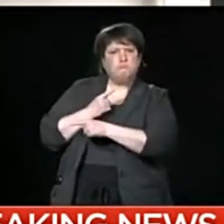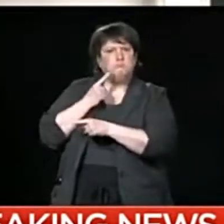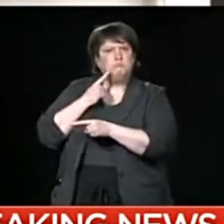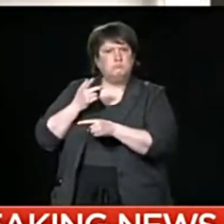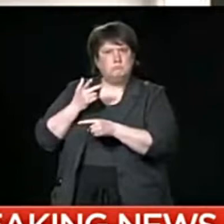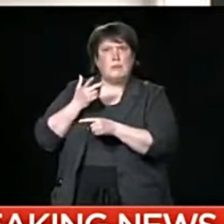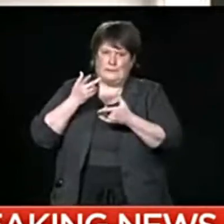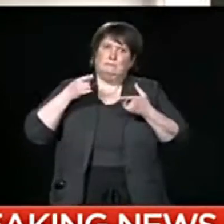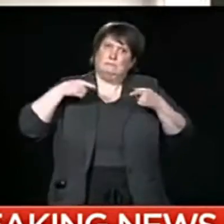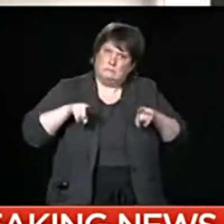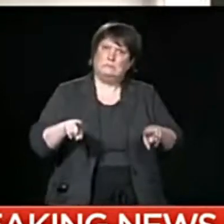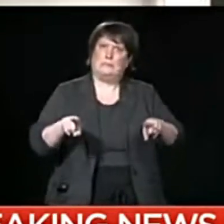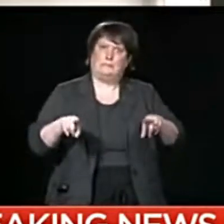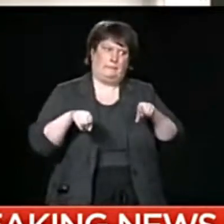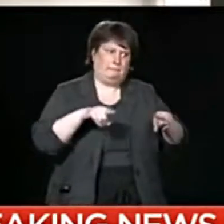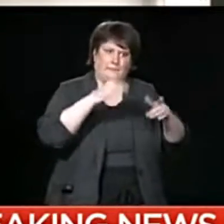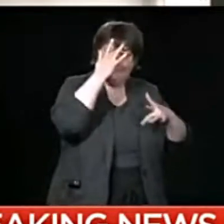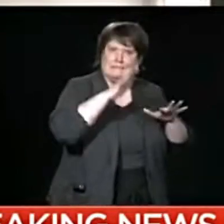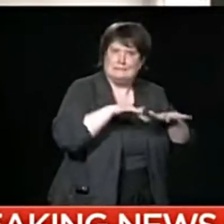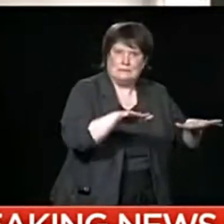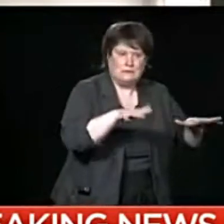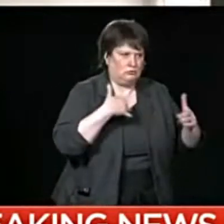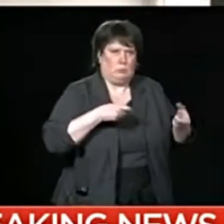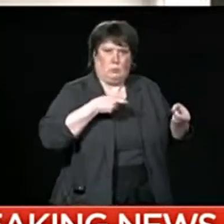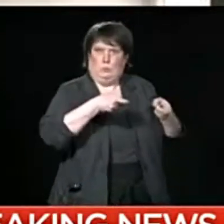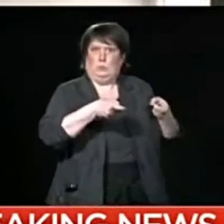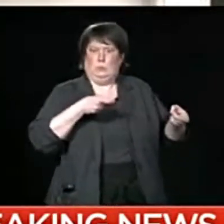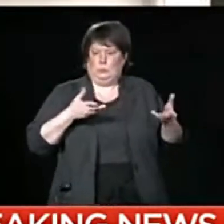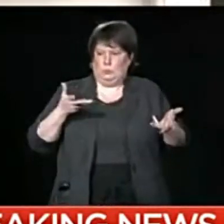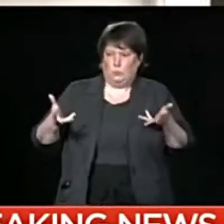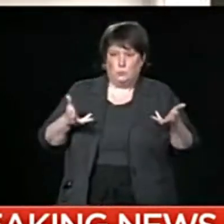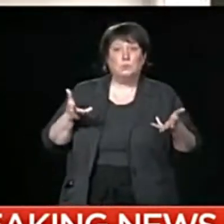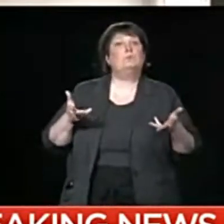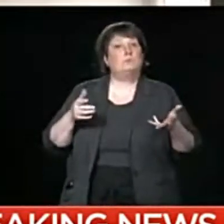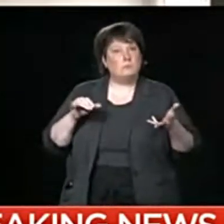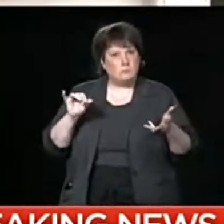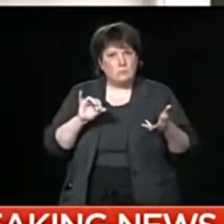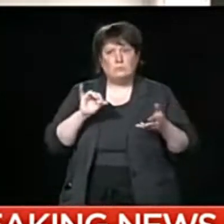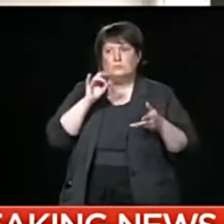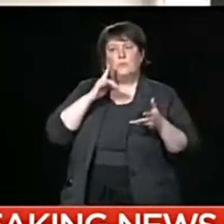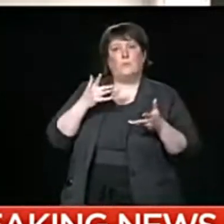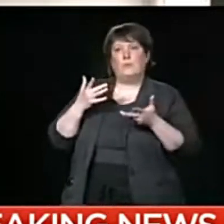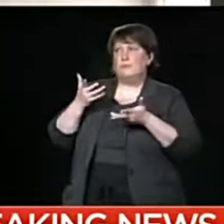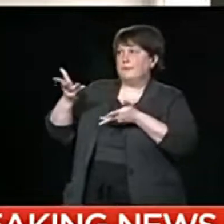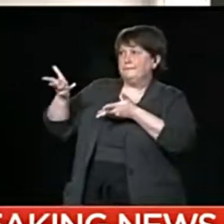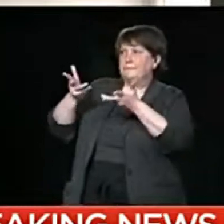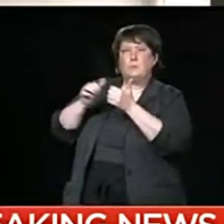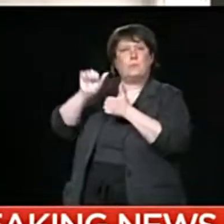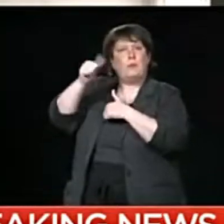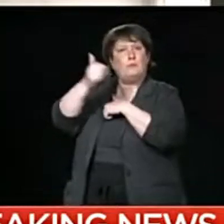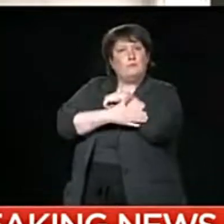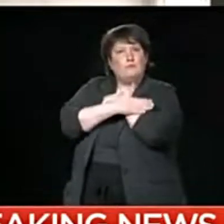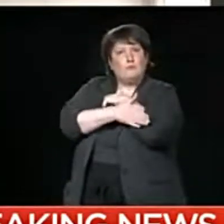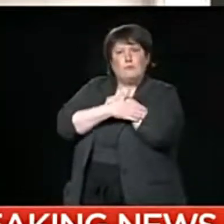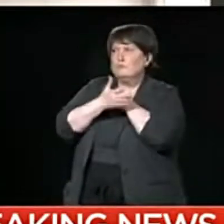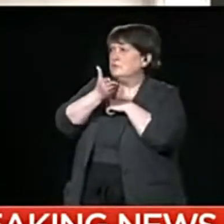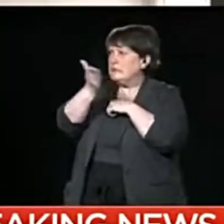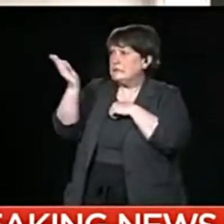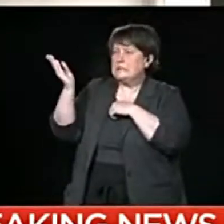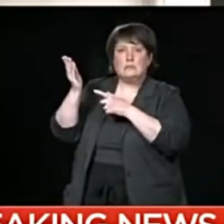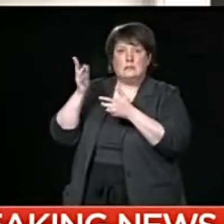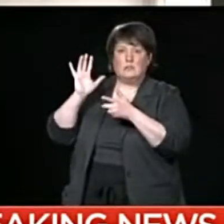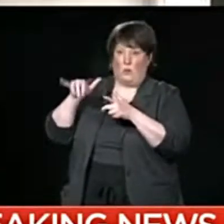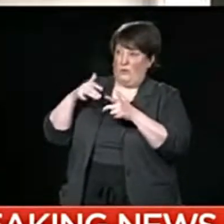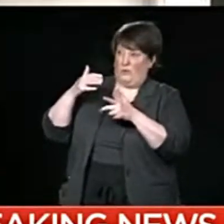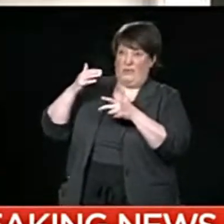pandemic. At the same time, we've also been developing a strategy with our other international partners to make sure that such a